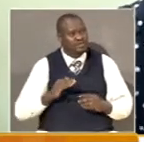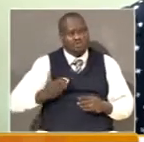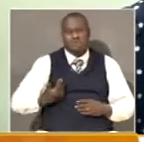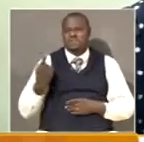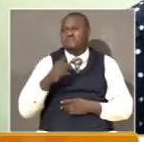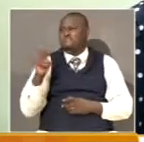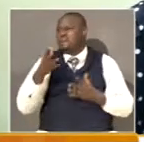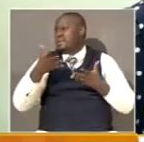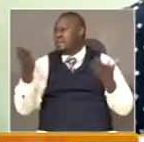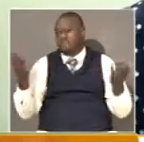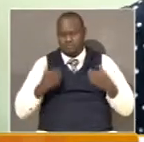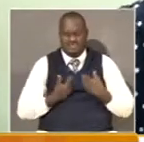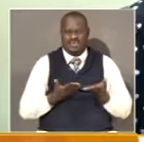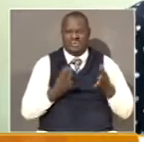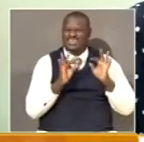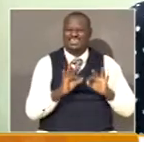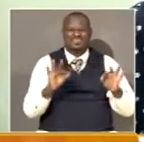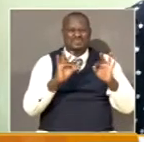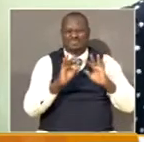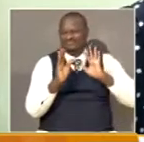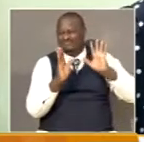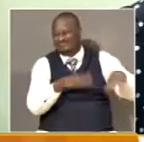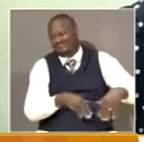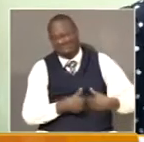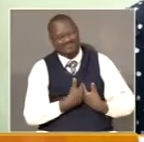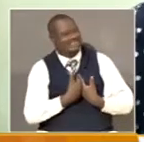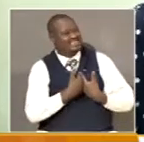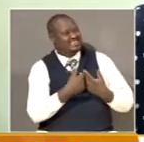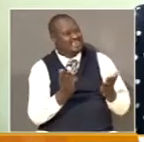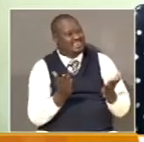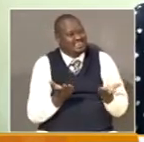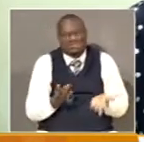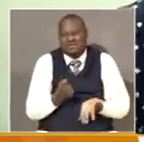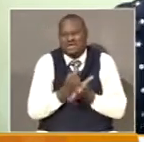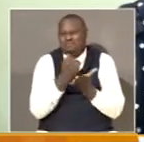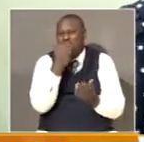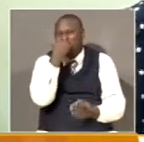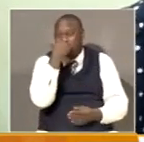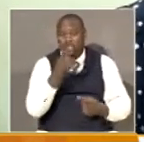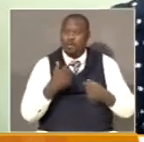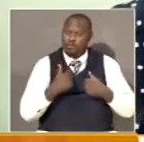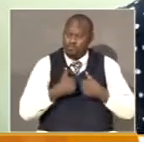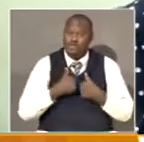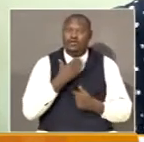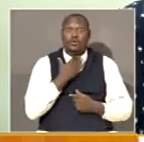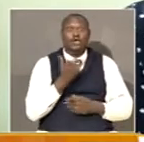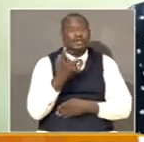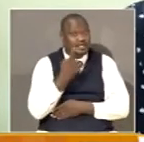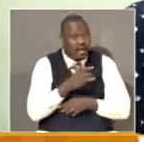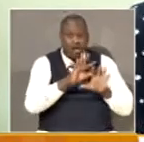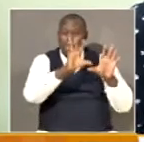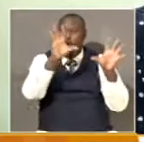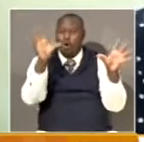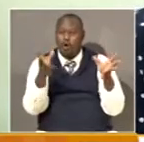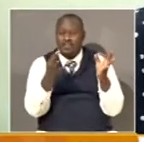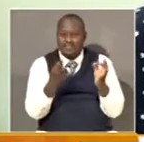To me, it's not important. It is not relevant. It is of no particular weight. I want a day where all those things are